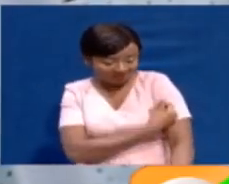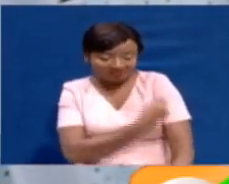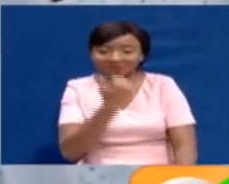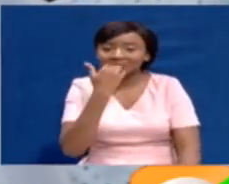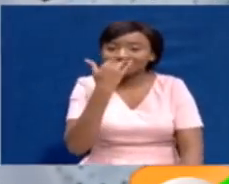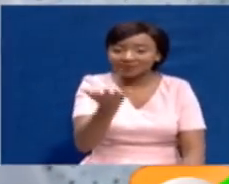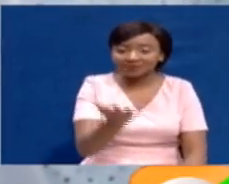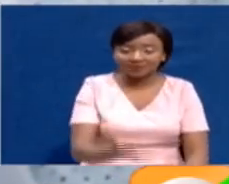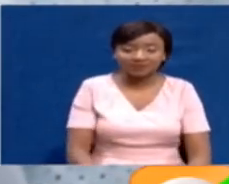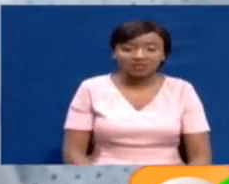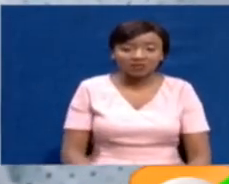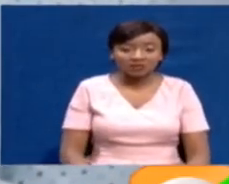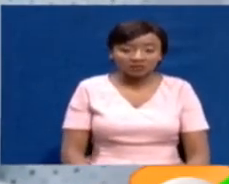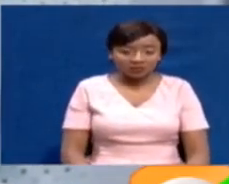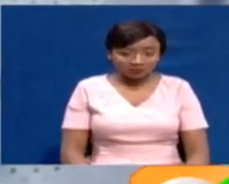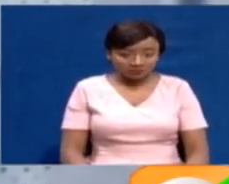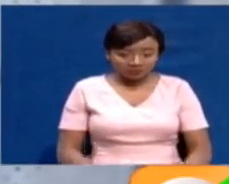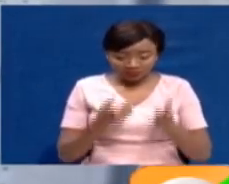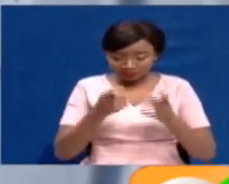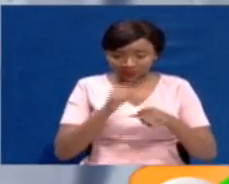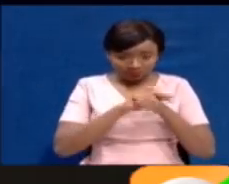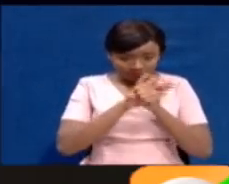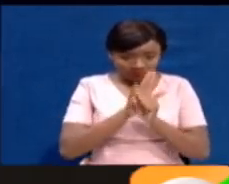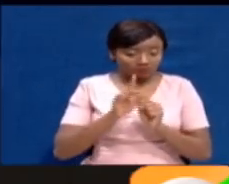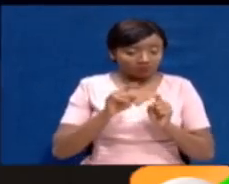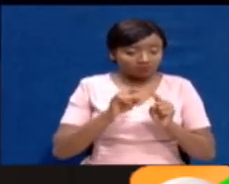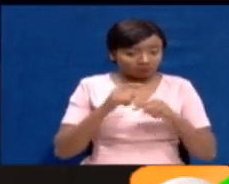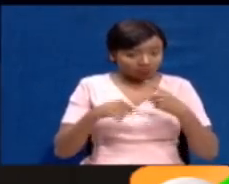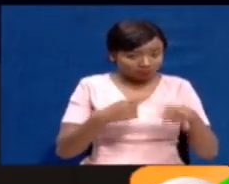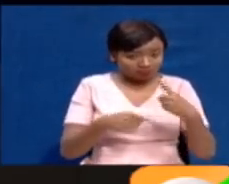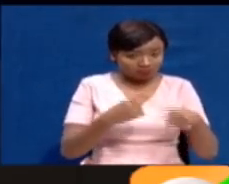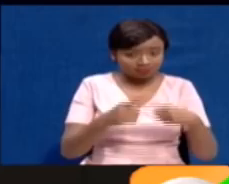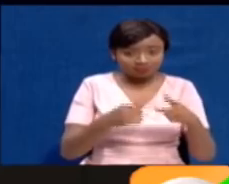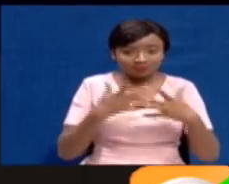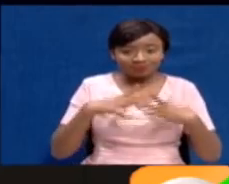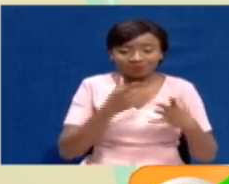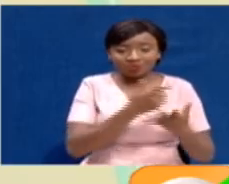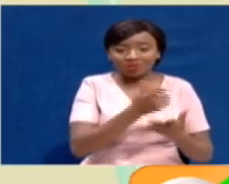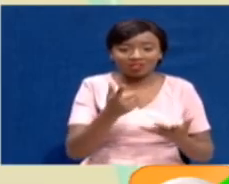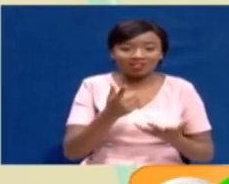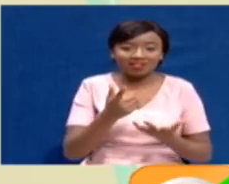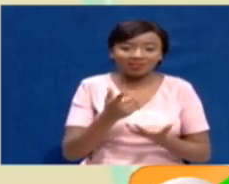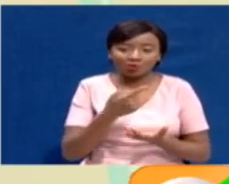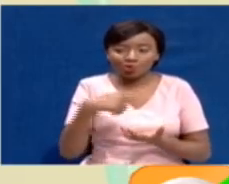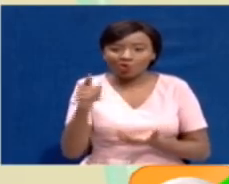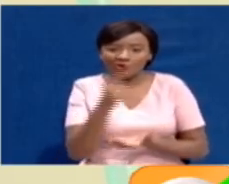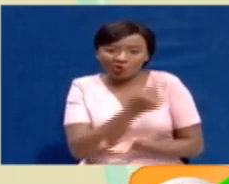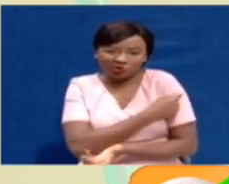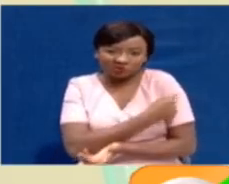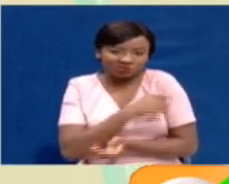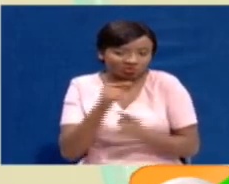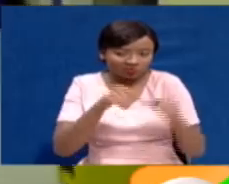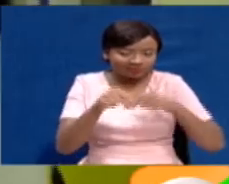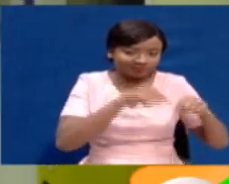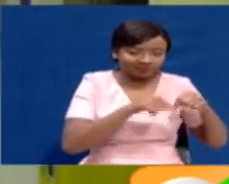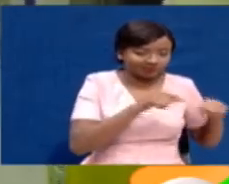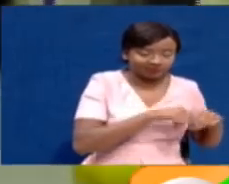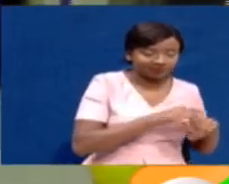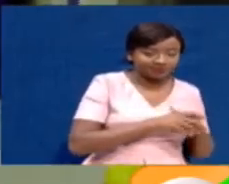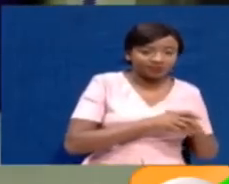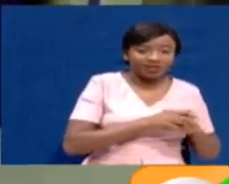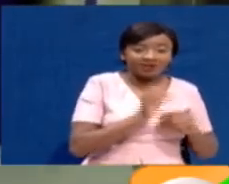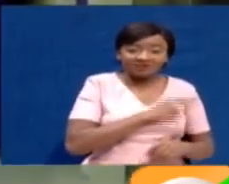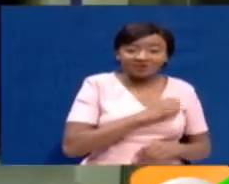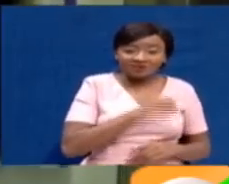panic. The virus is continuing to drag many into hospitals, and should the trend continue, the